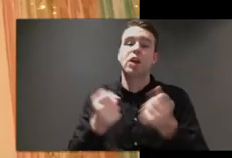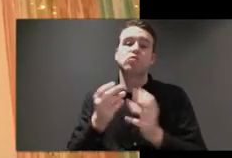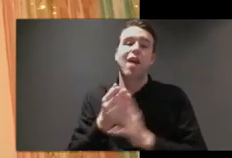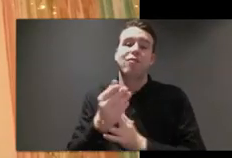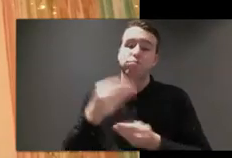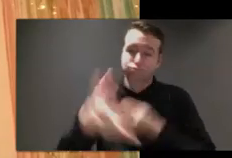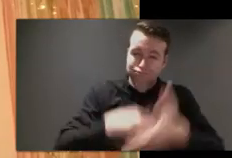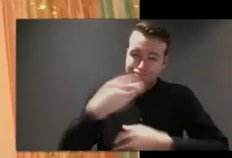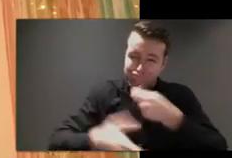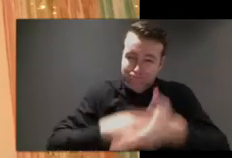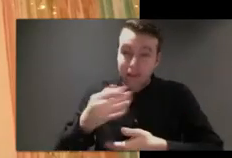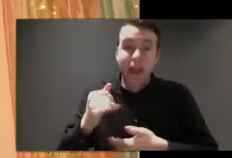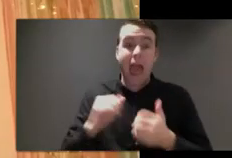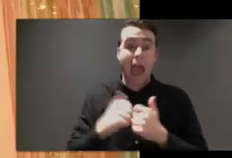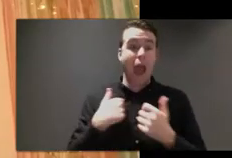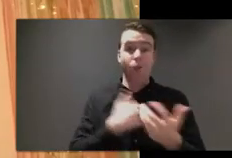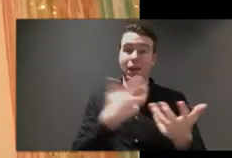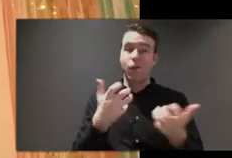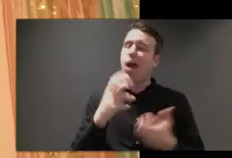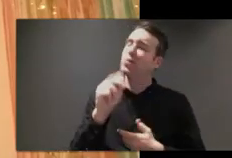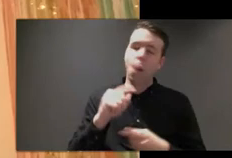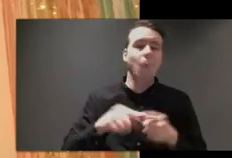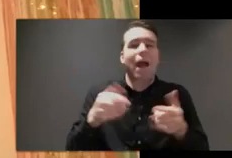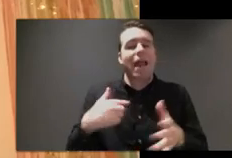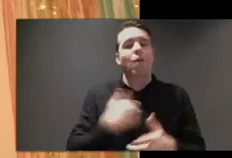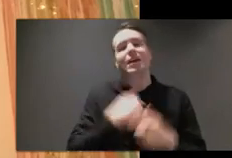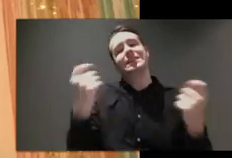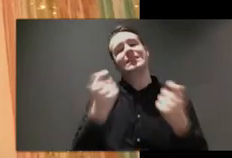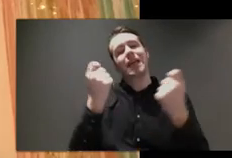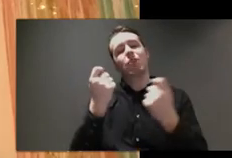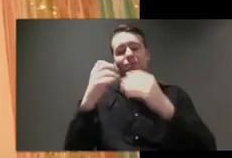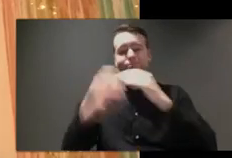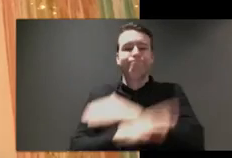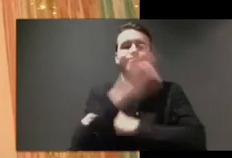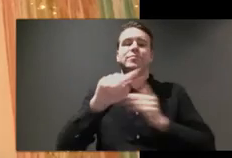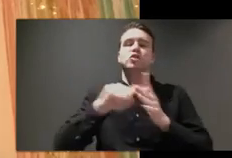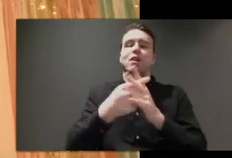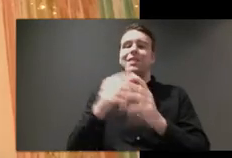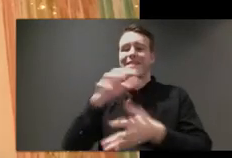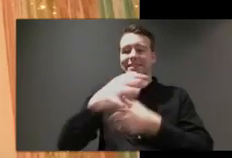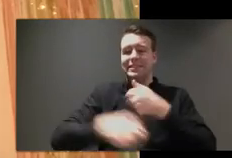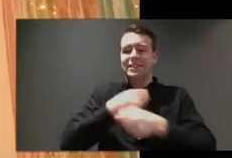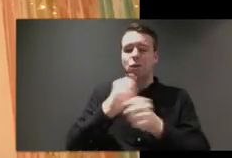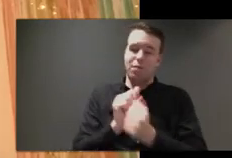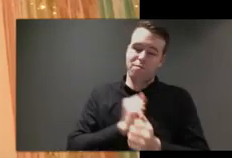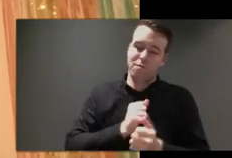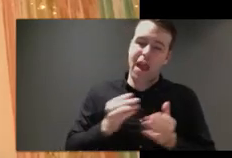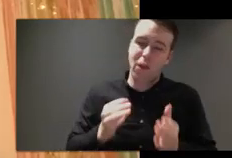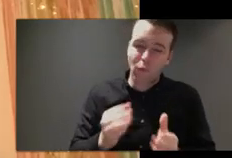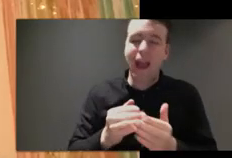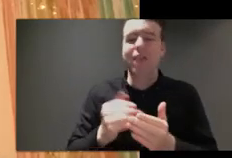fashion. It isn't the way we wanted, but it allowed them to celebrate the sunrise of their senior year in their own ways, in their own place the next